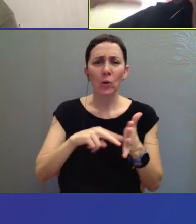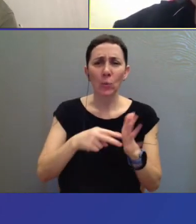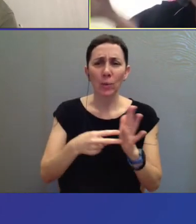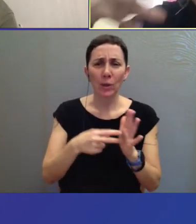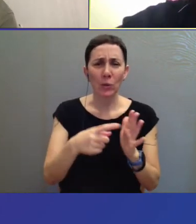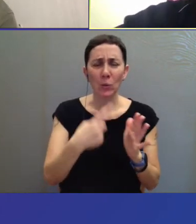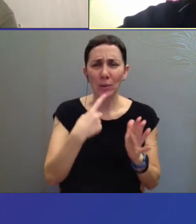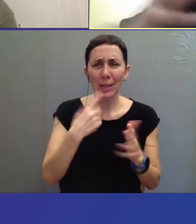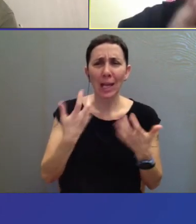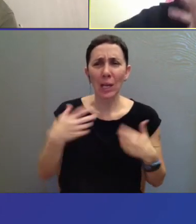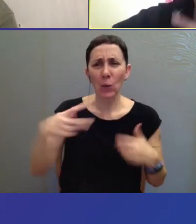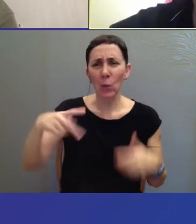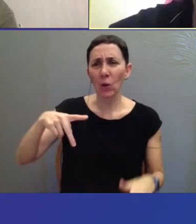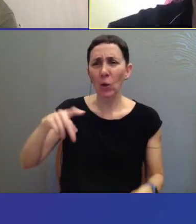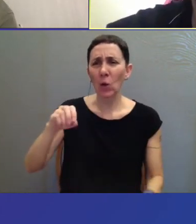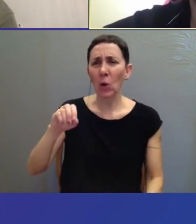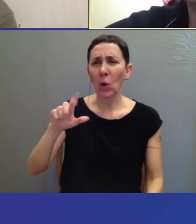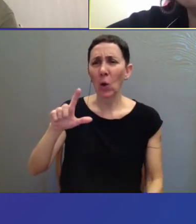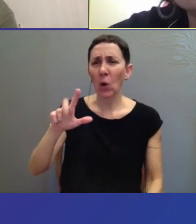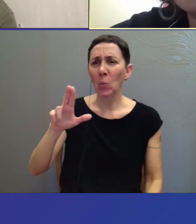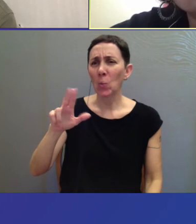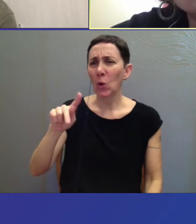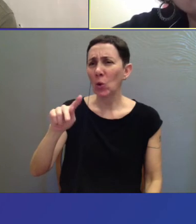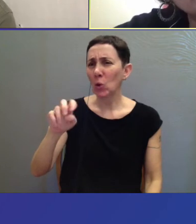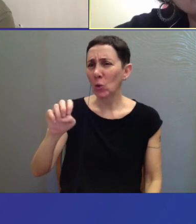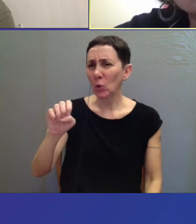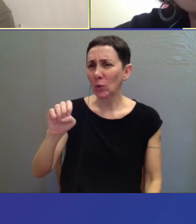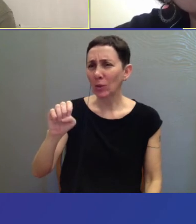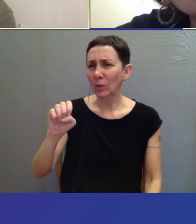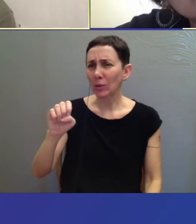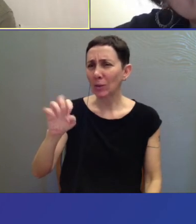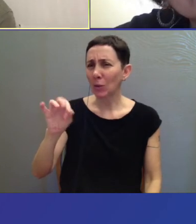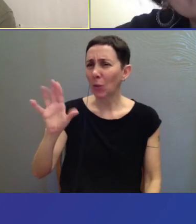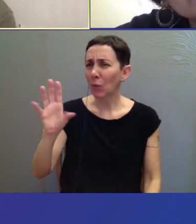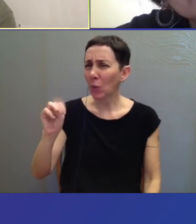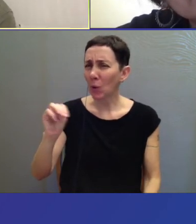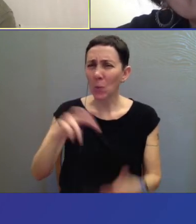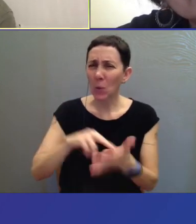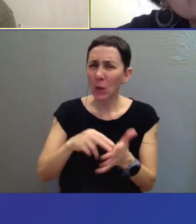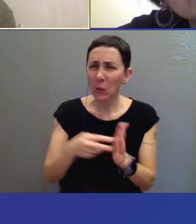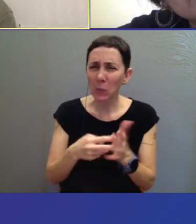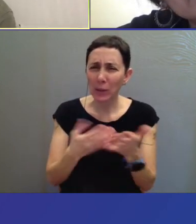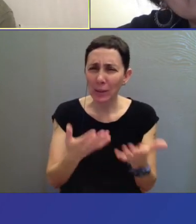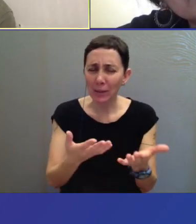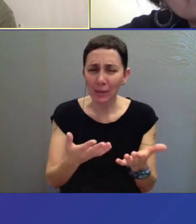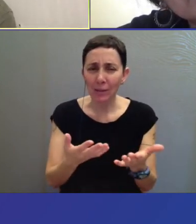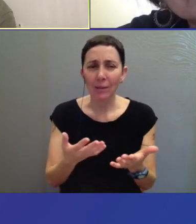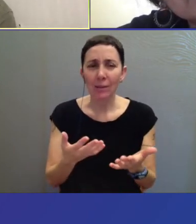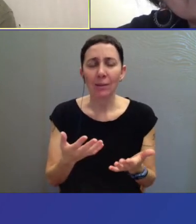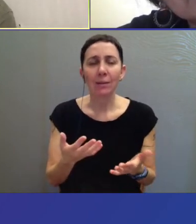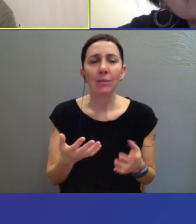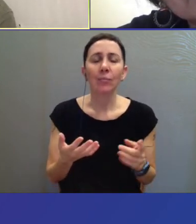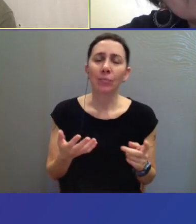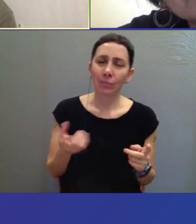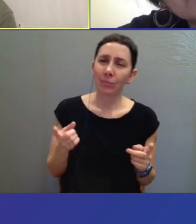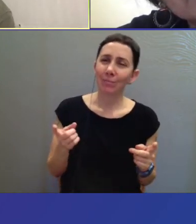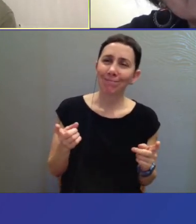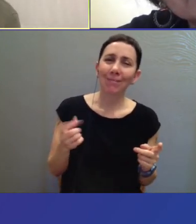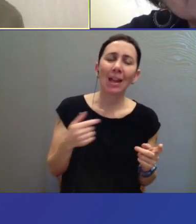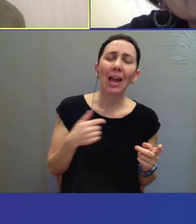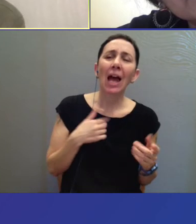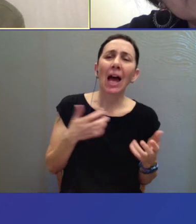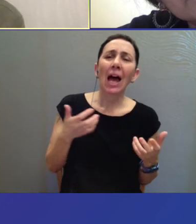don't want to pollute, I want to keep it straight? What does that mean? What do you mean by that? Actually, I don't